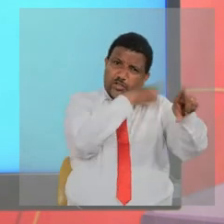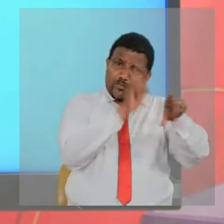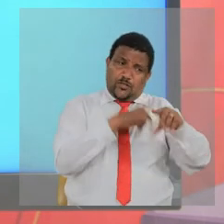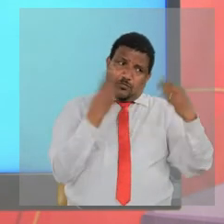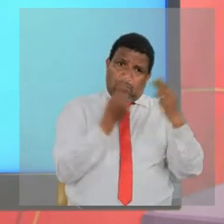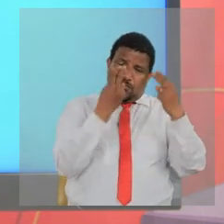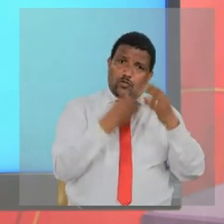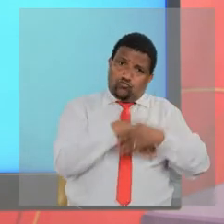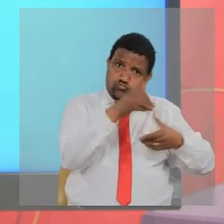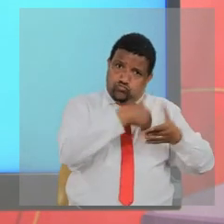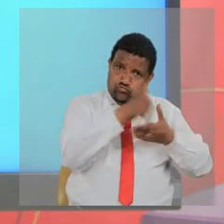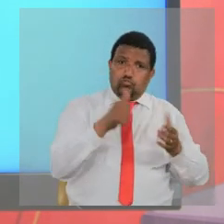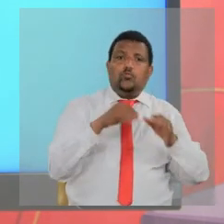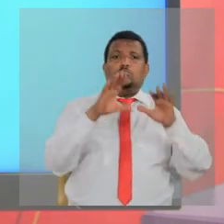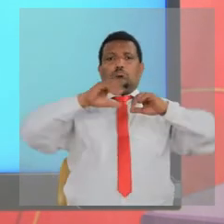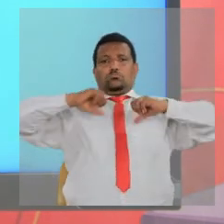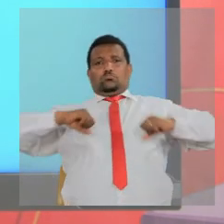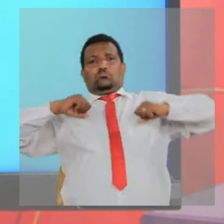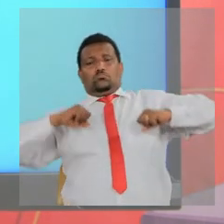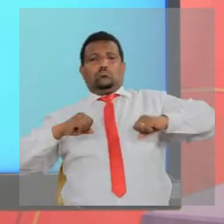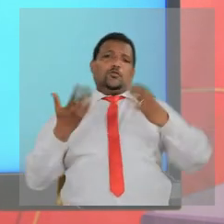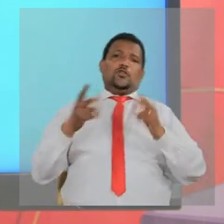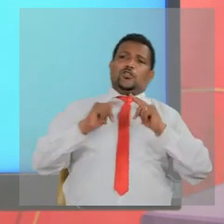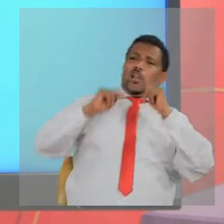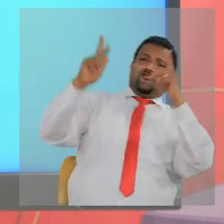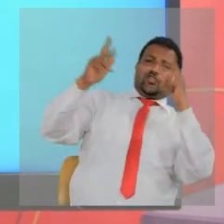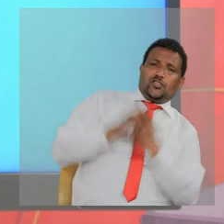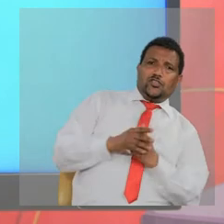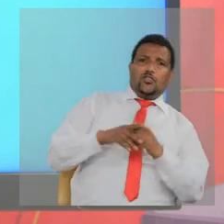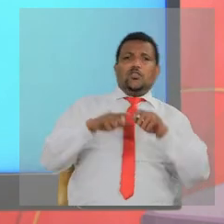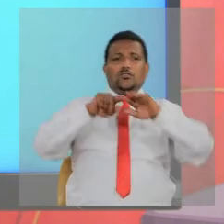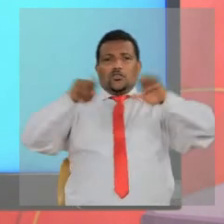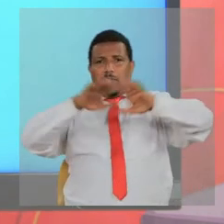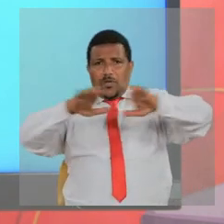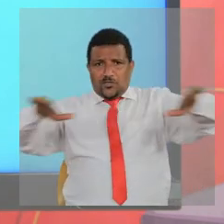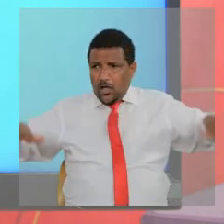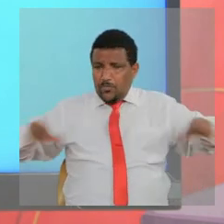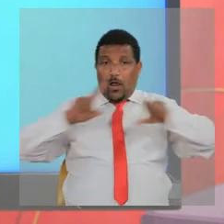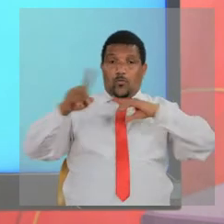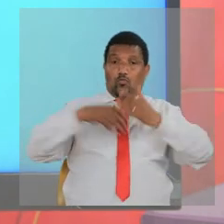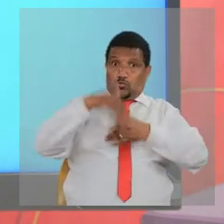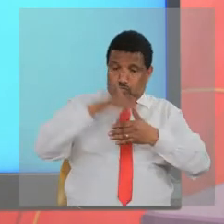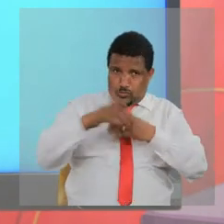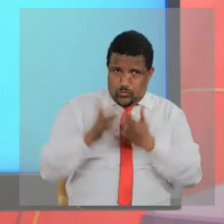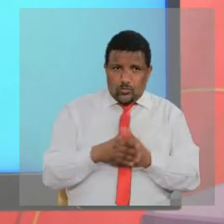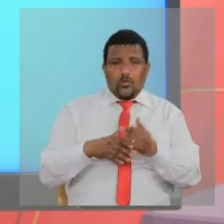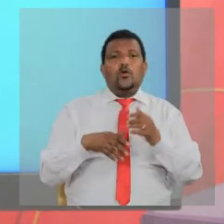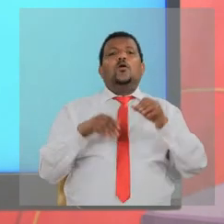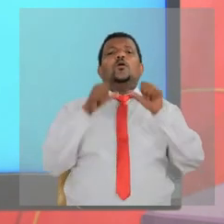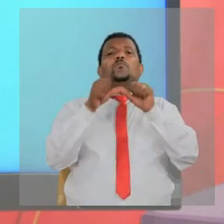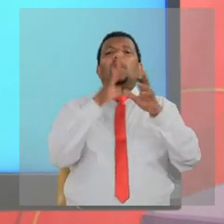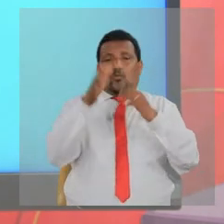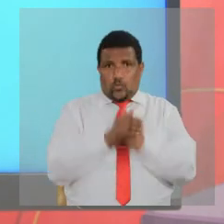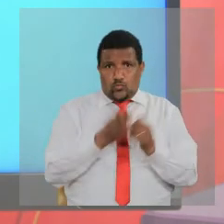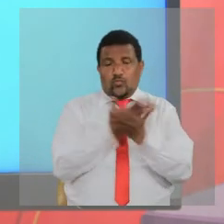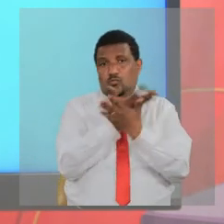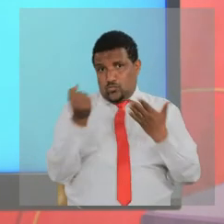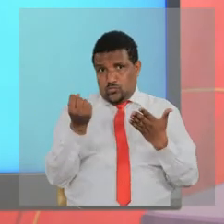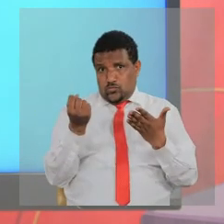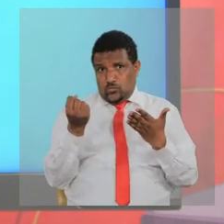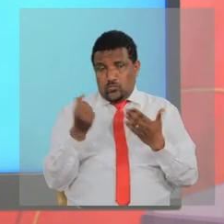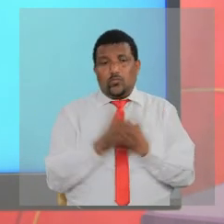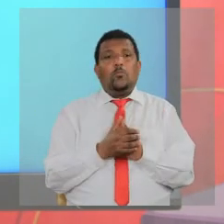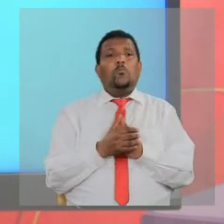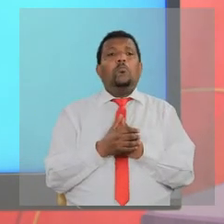long period of time, like furniture, television, table, and the likes. And the non-durable consumer goods are